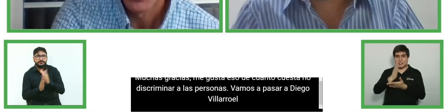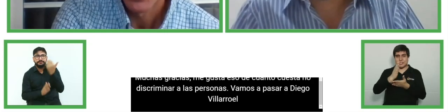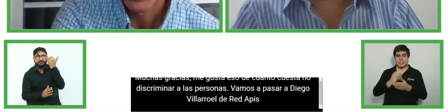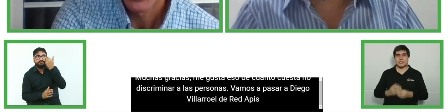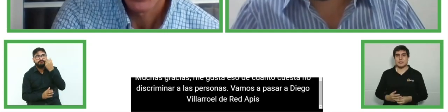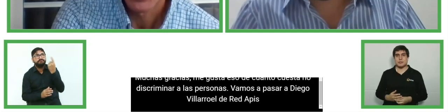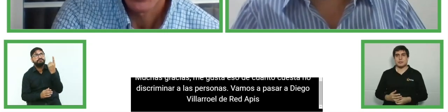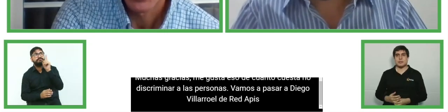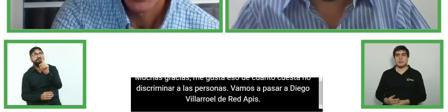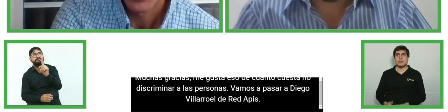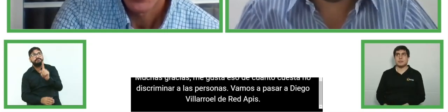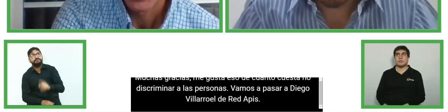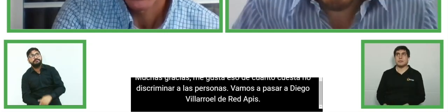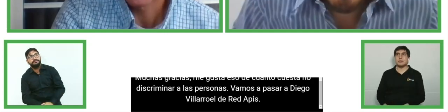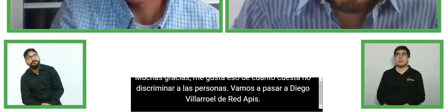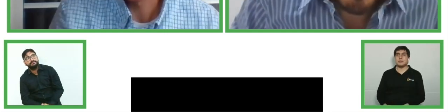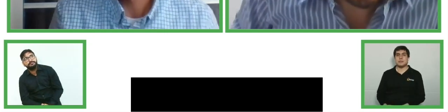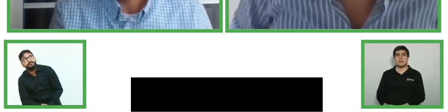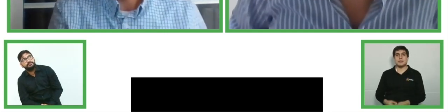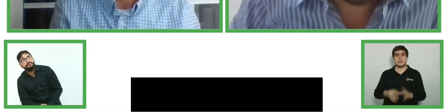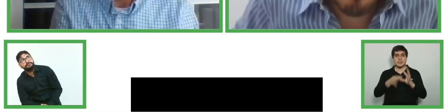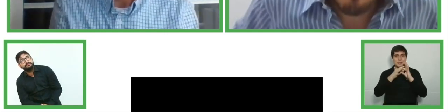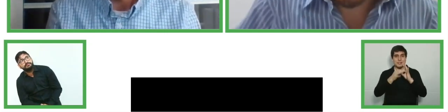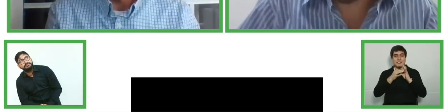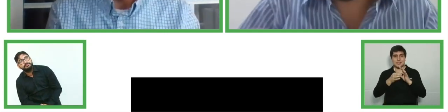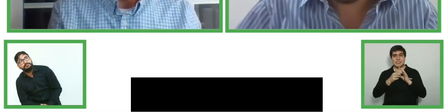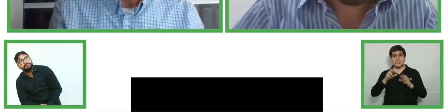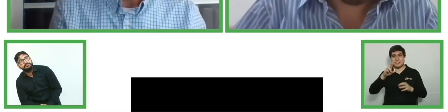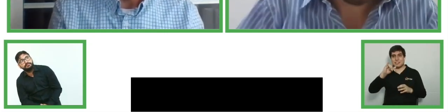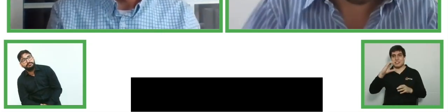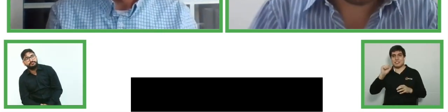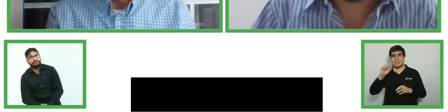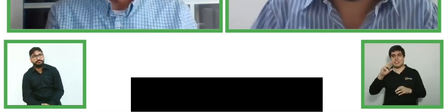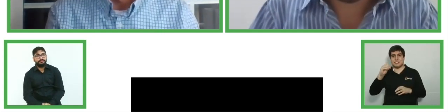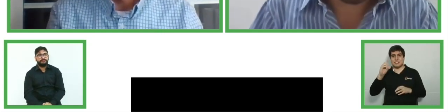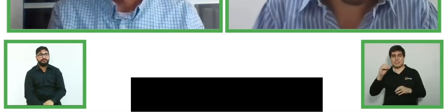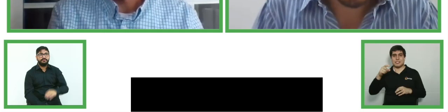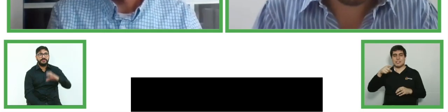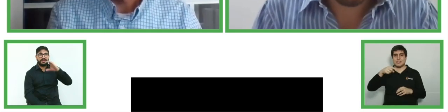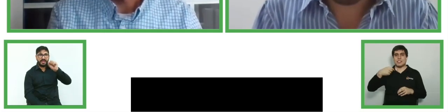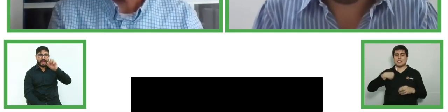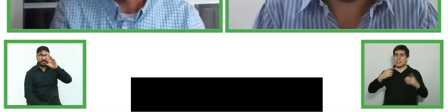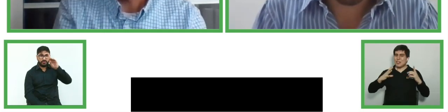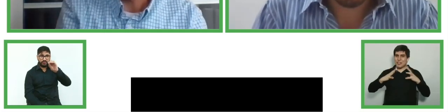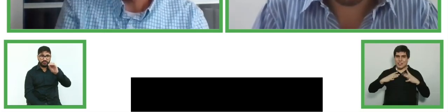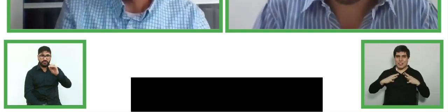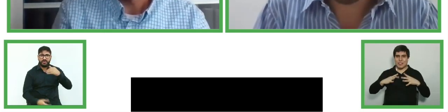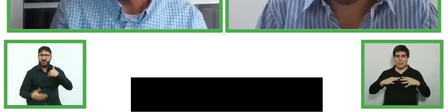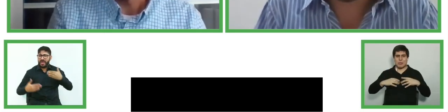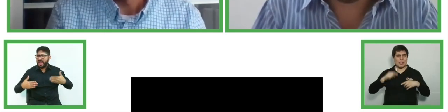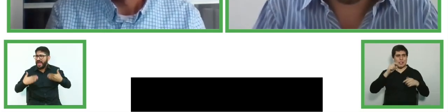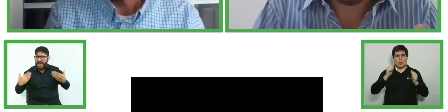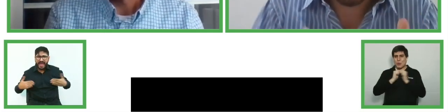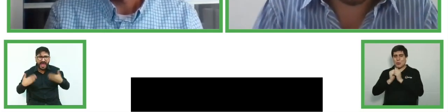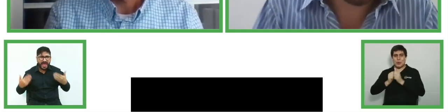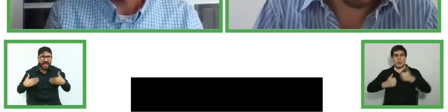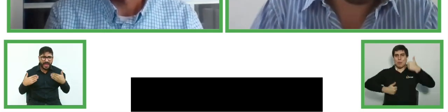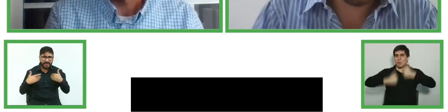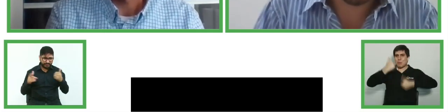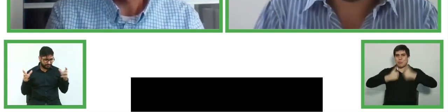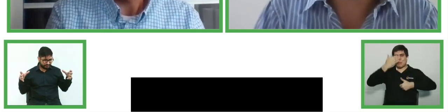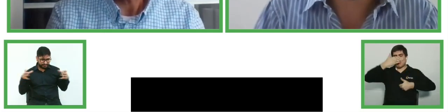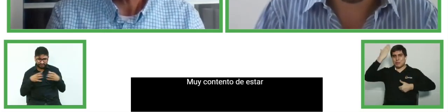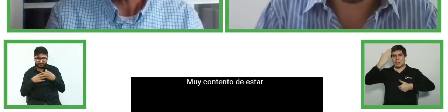Thank you, Ricardo. Well, I'm very happy to be here together with great professionals, and I hope we can have great alliances